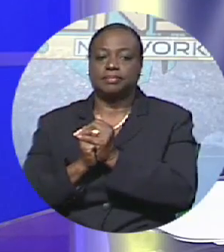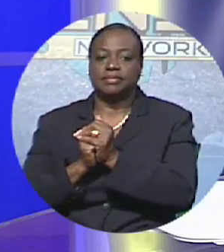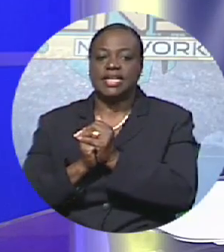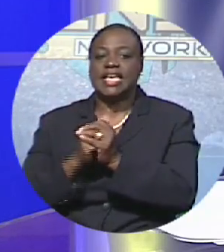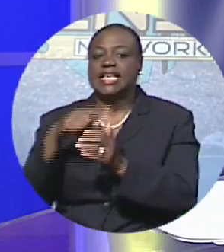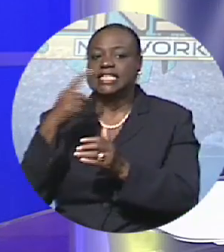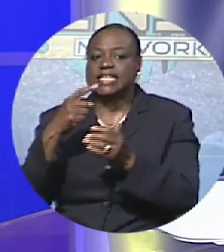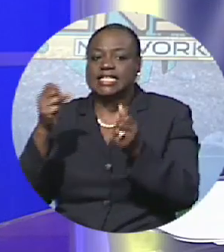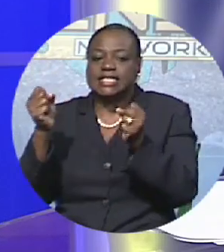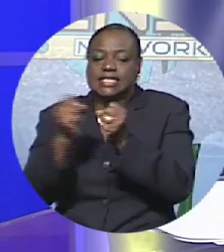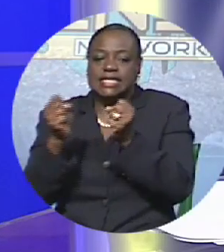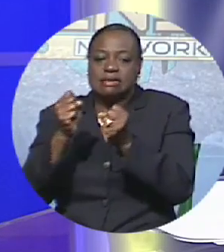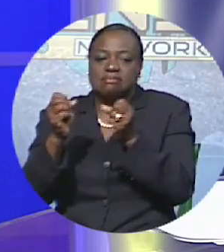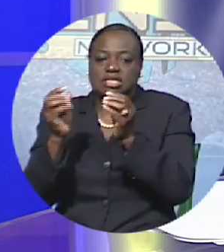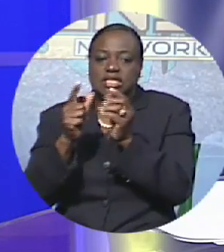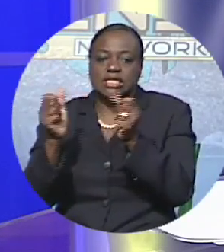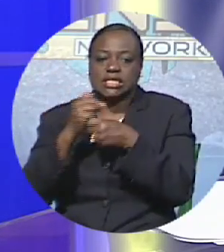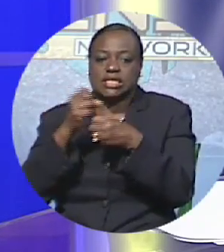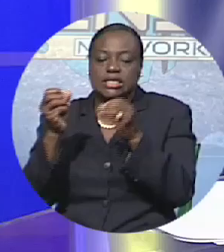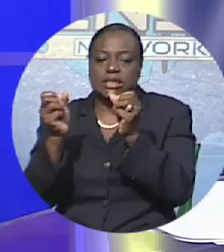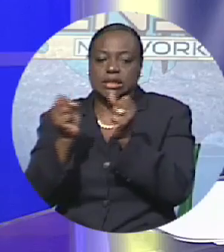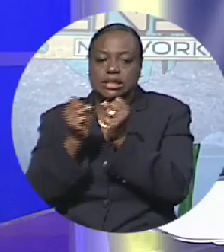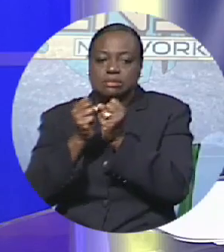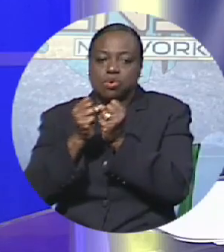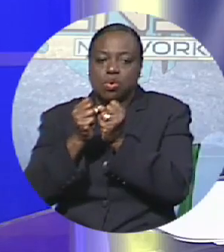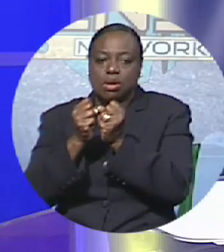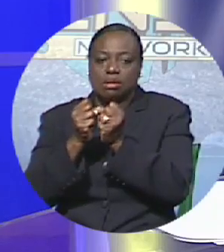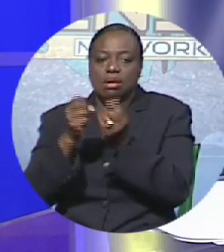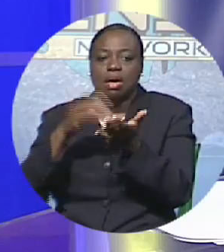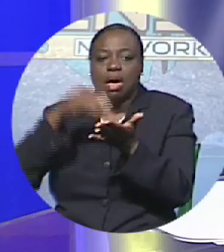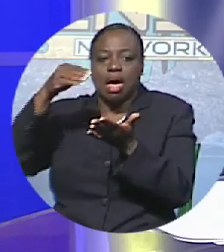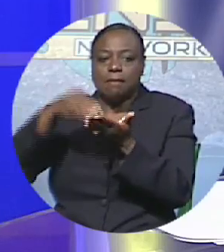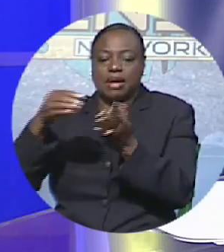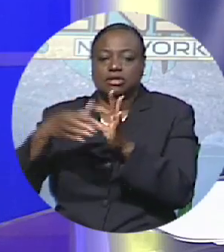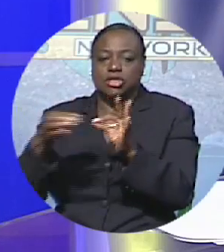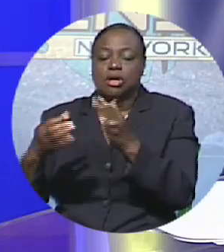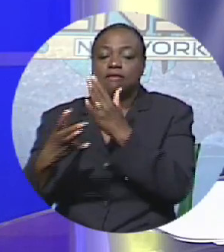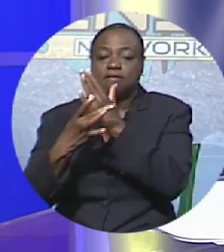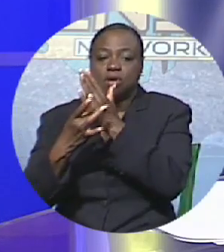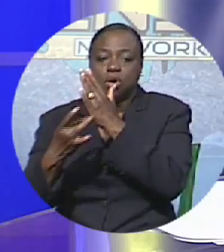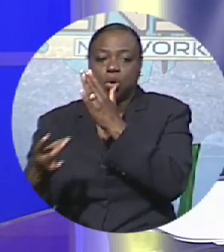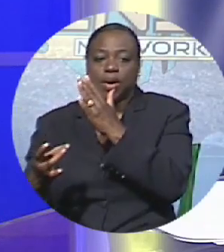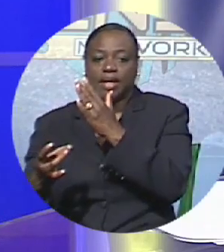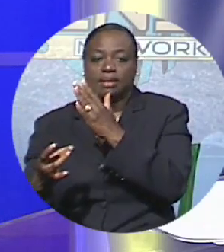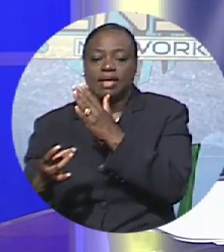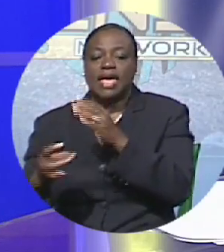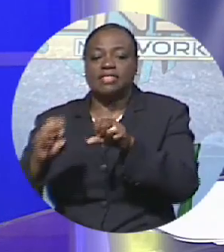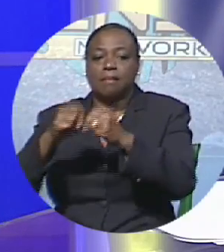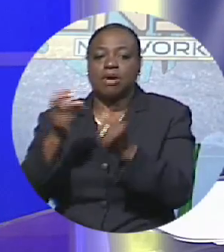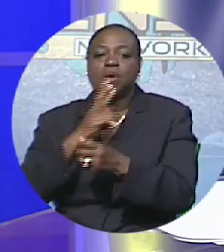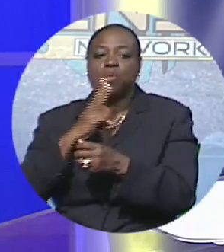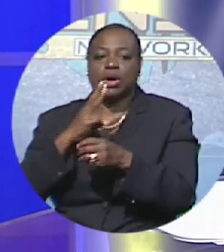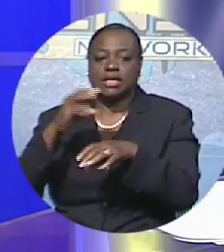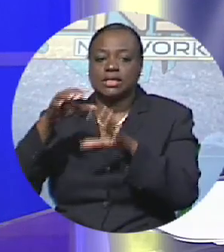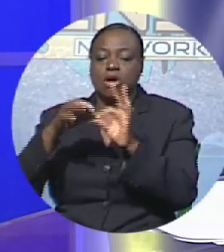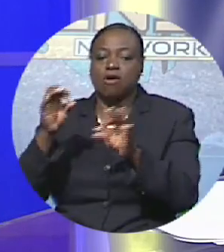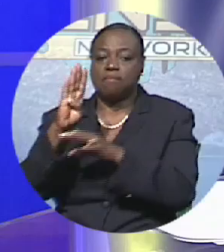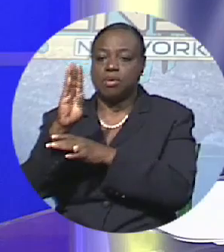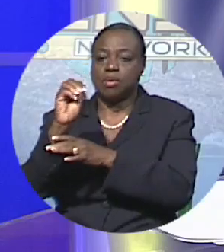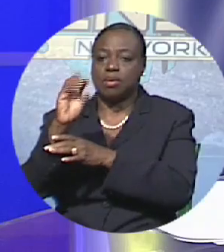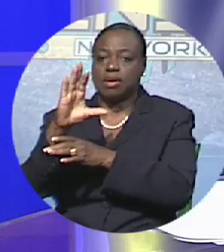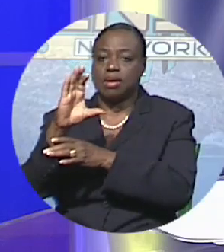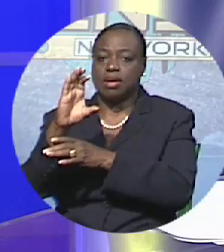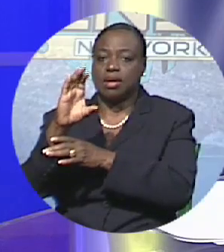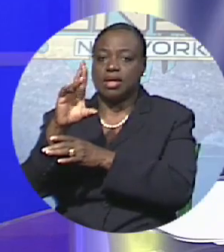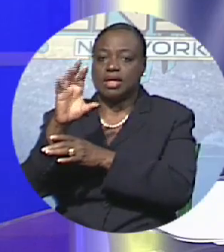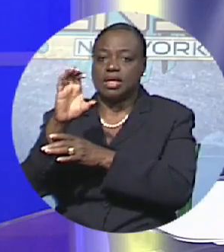be a small quantity of oil covering an area of about 70 feet on rocks at a breakwater in the area of BORCO's pipelines that connect with